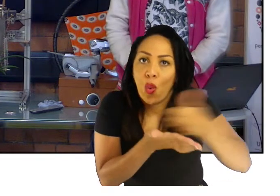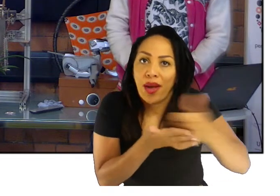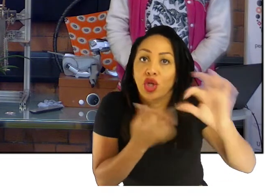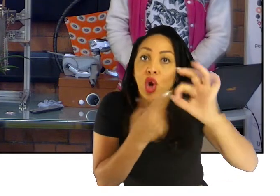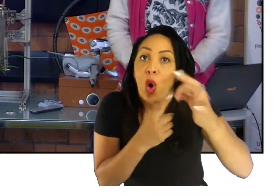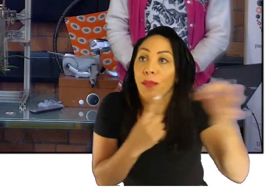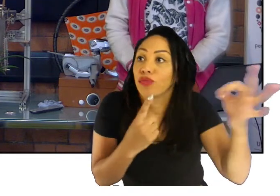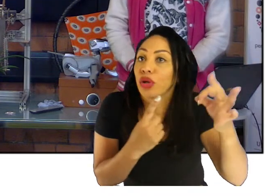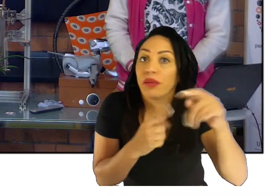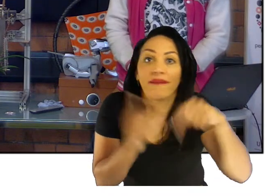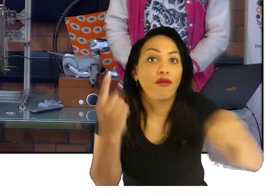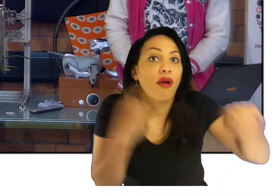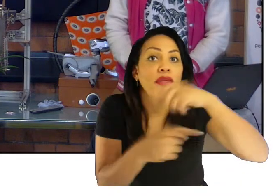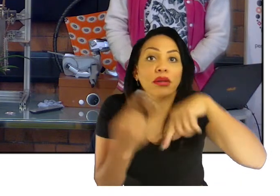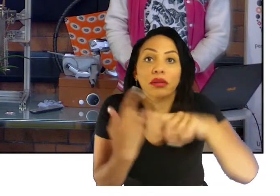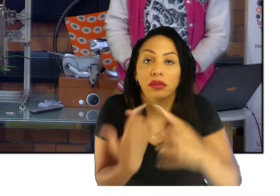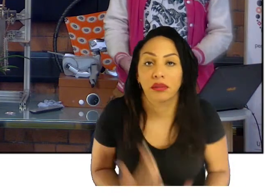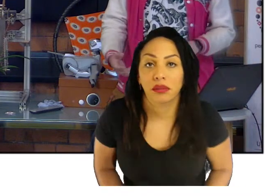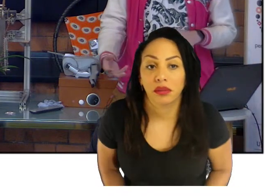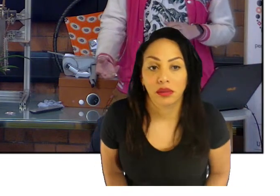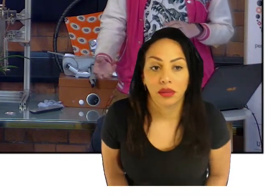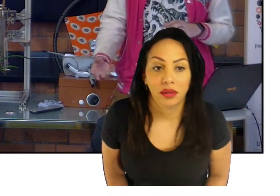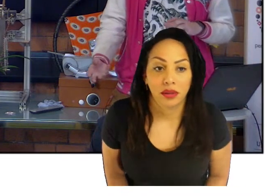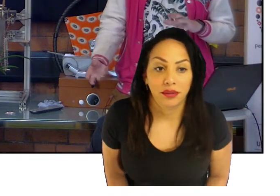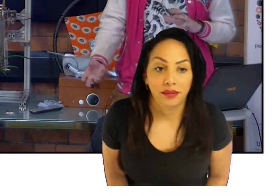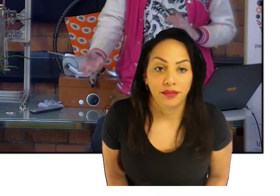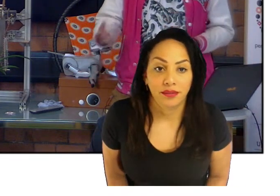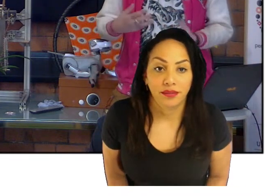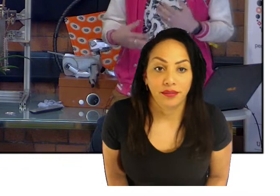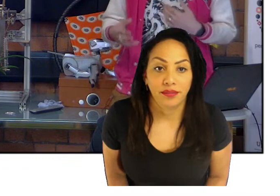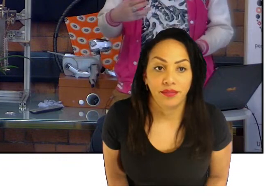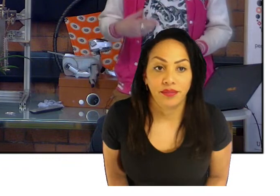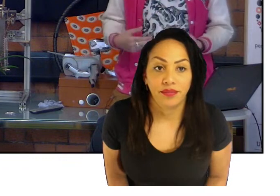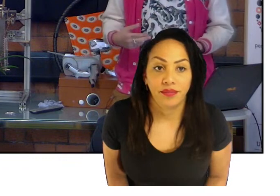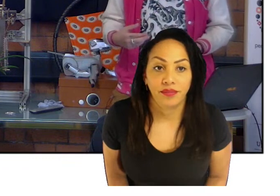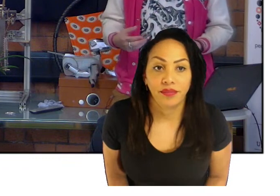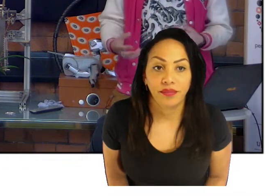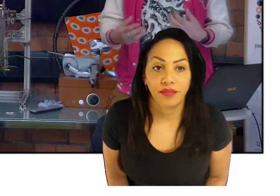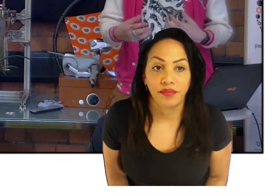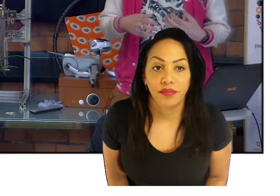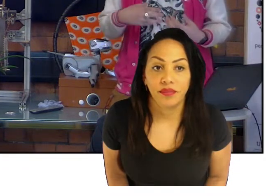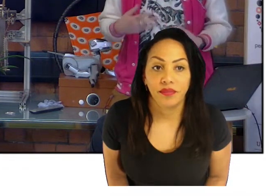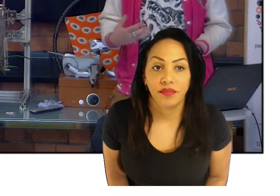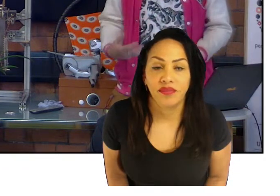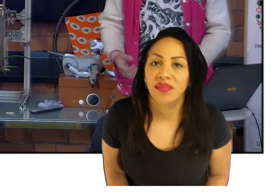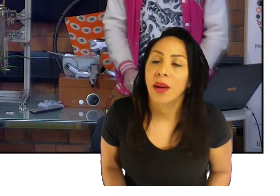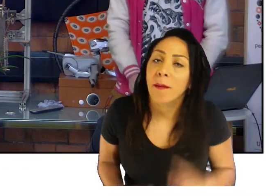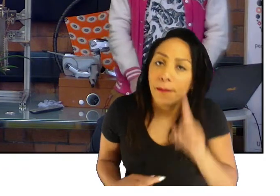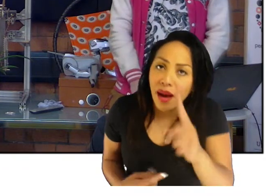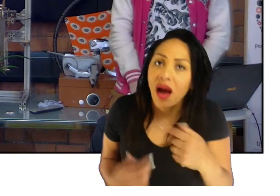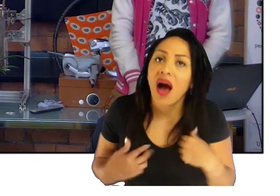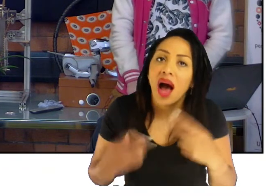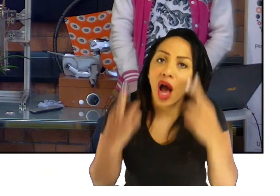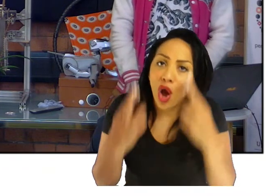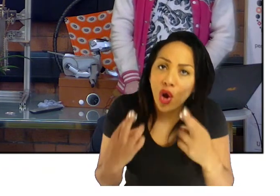I hope that you start to find some kindness to yourself in that over time.